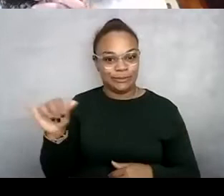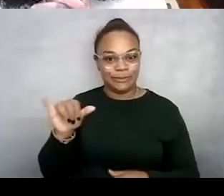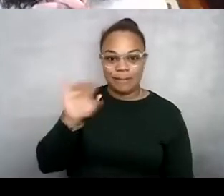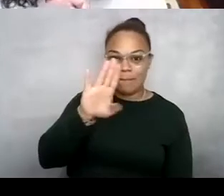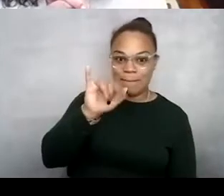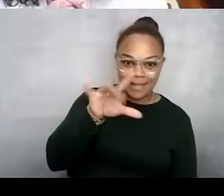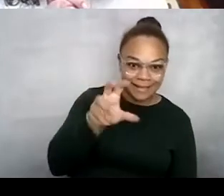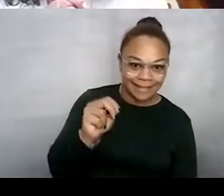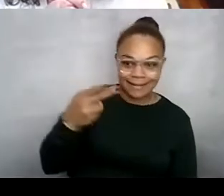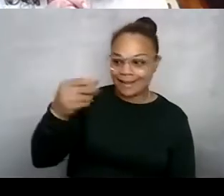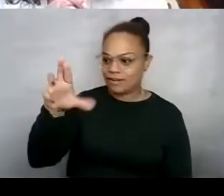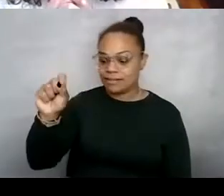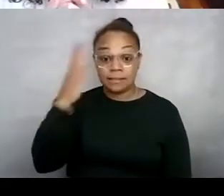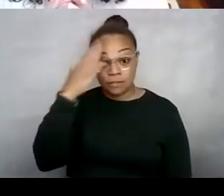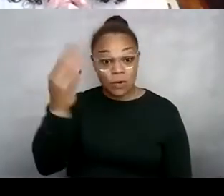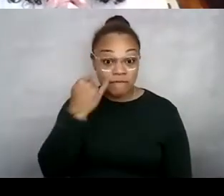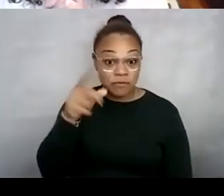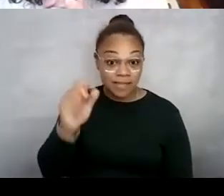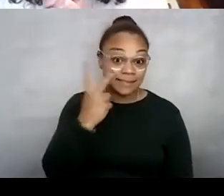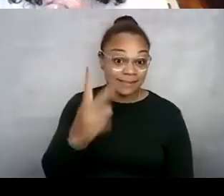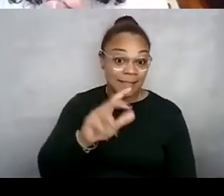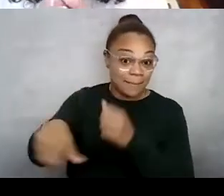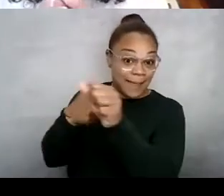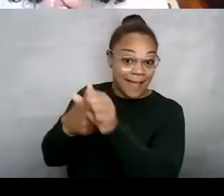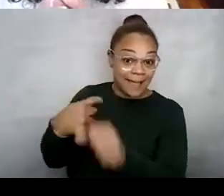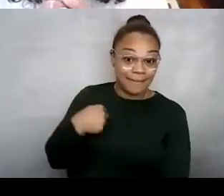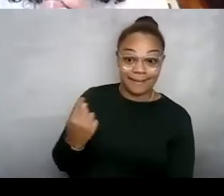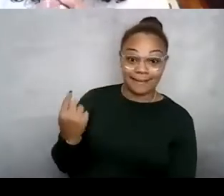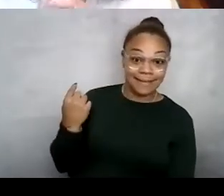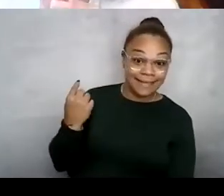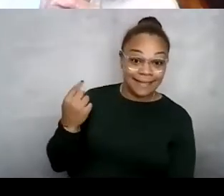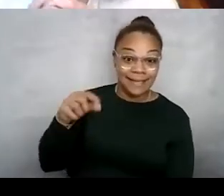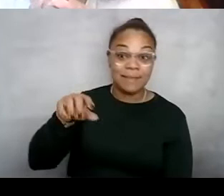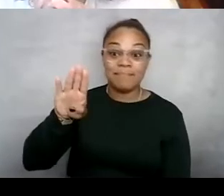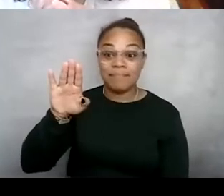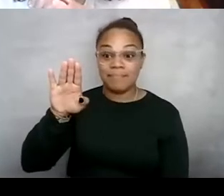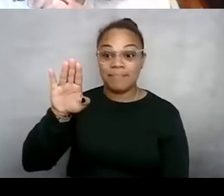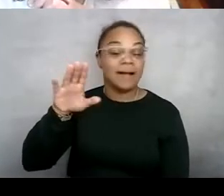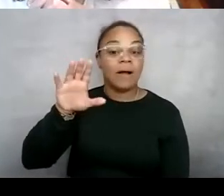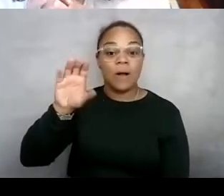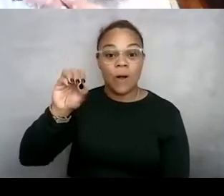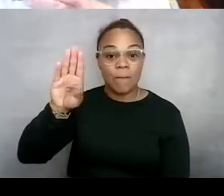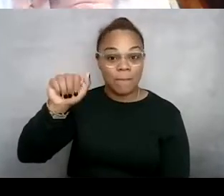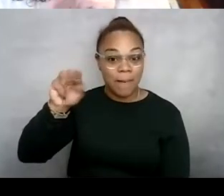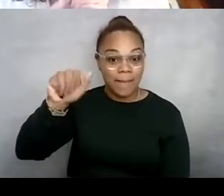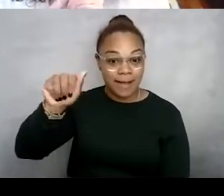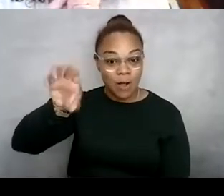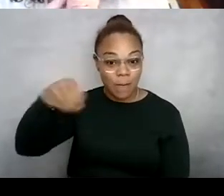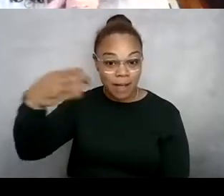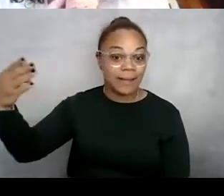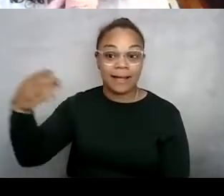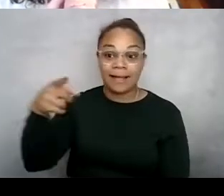I have the Obama Pride, which was in 2008 when he ran, and he proactively, and Nadine,